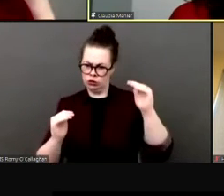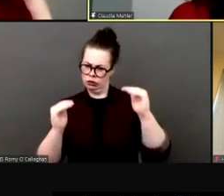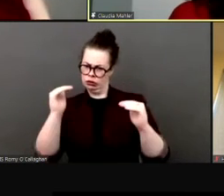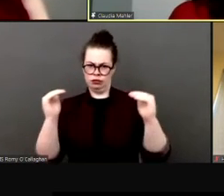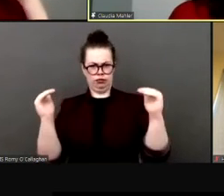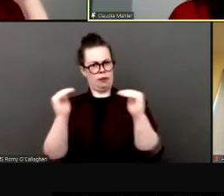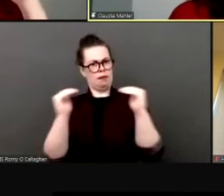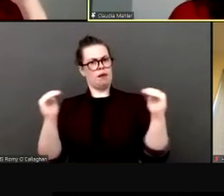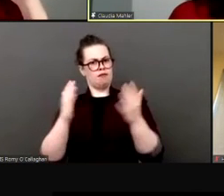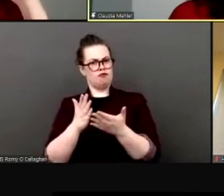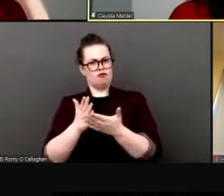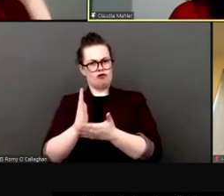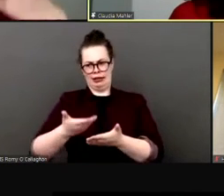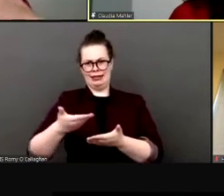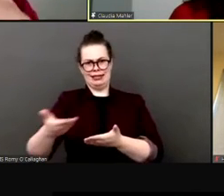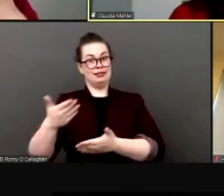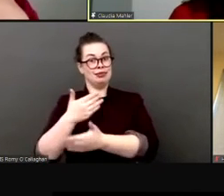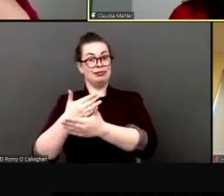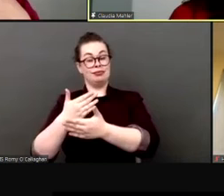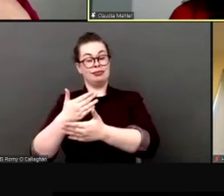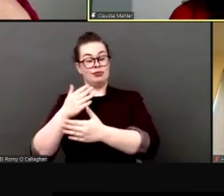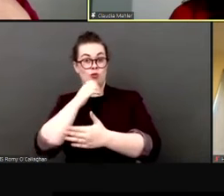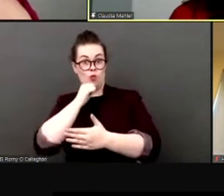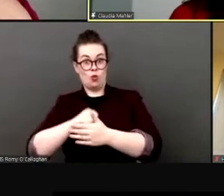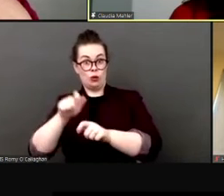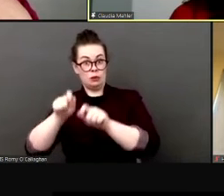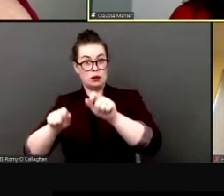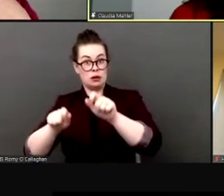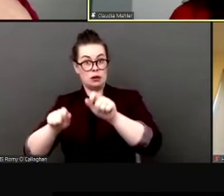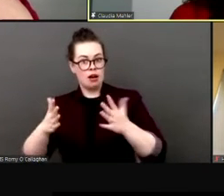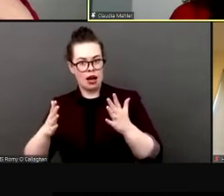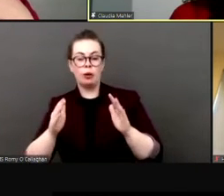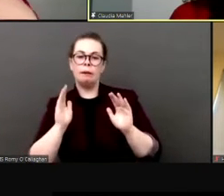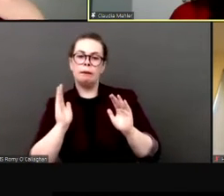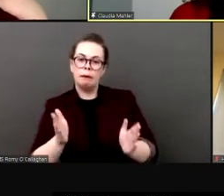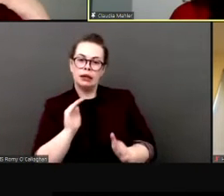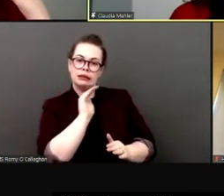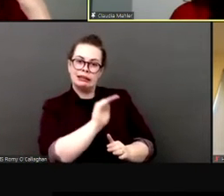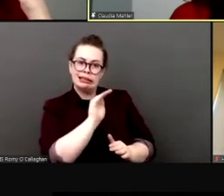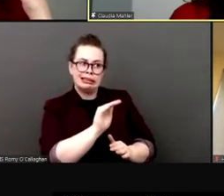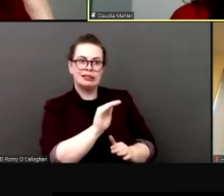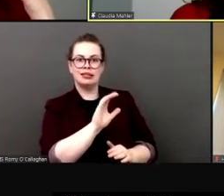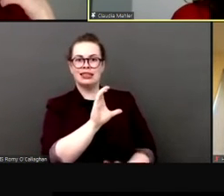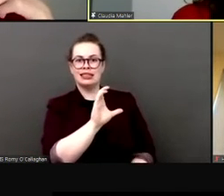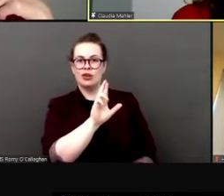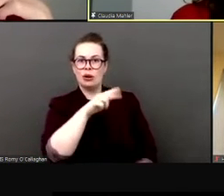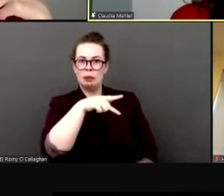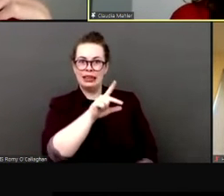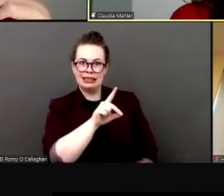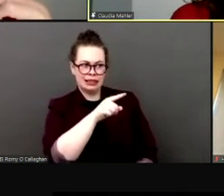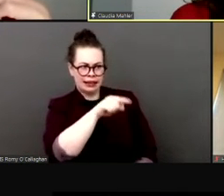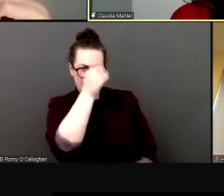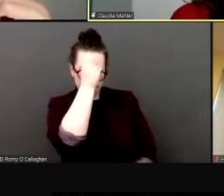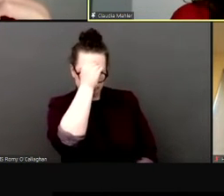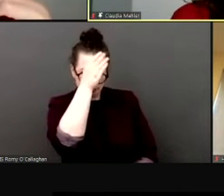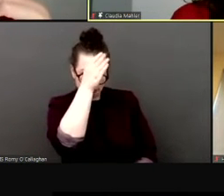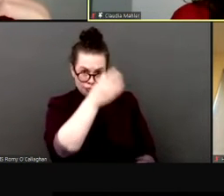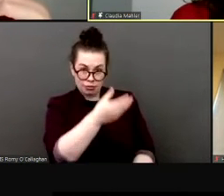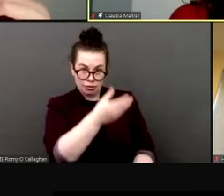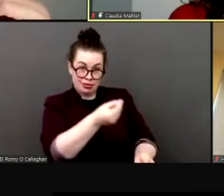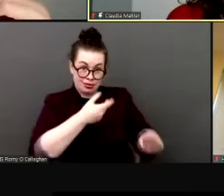ensure that we are enforcing the rights in the best way.